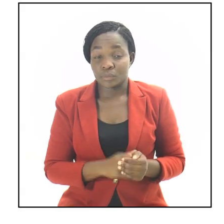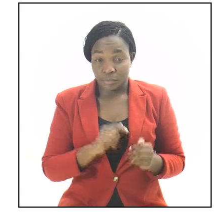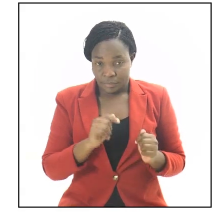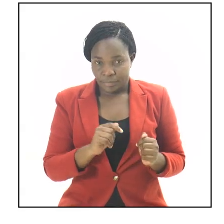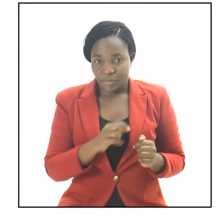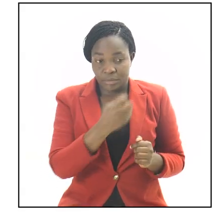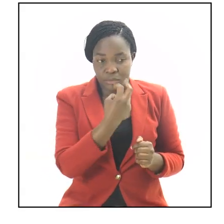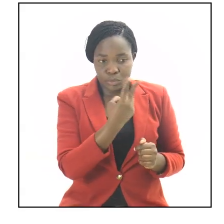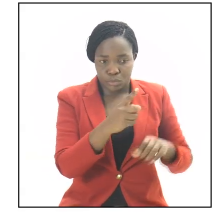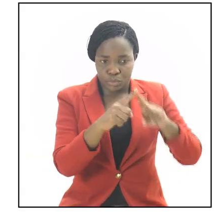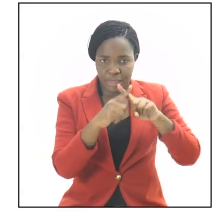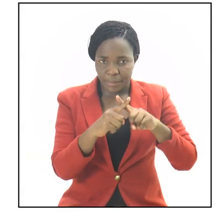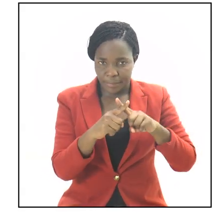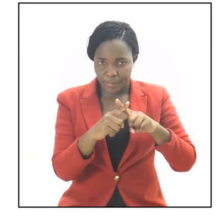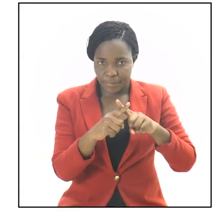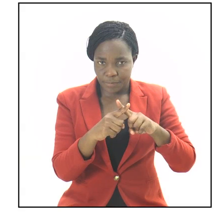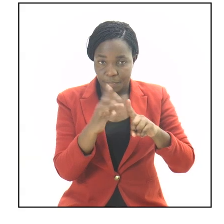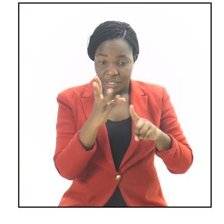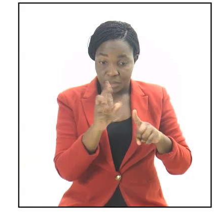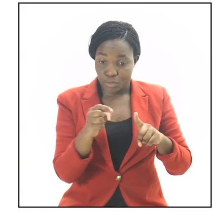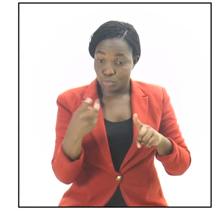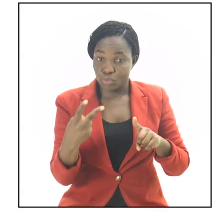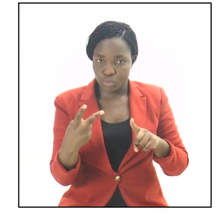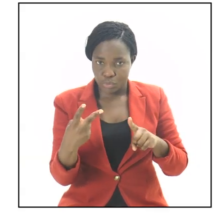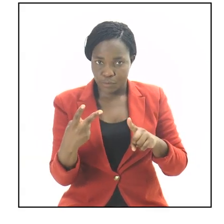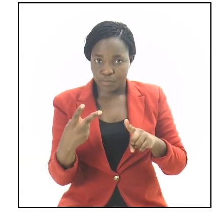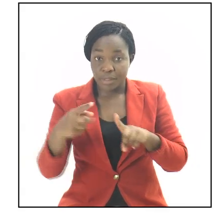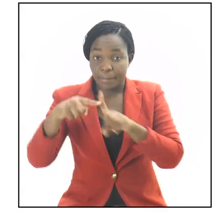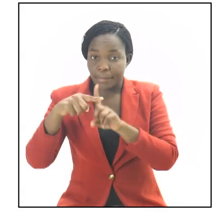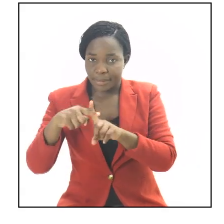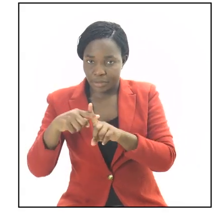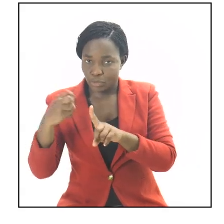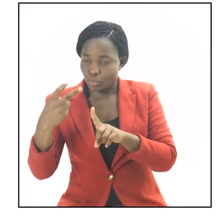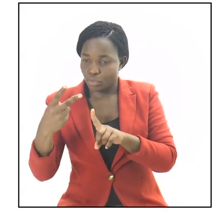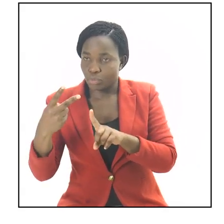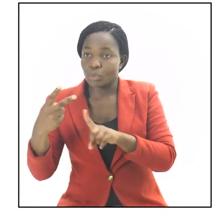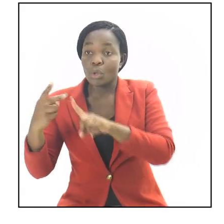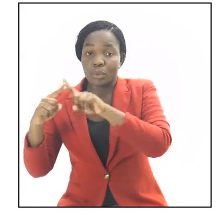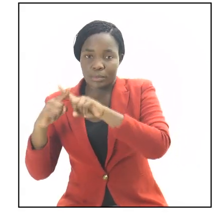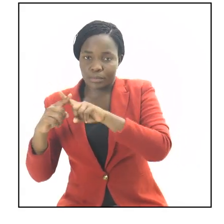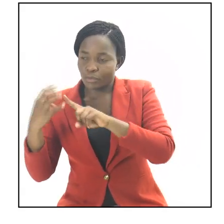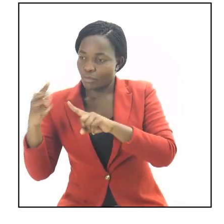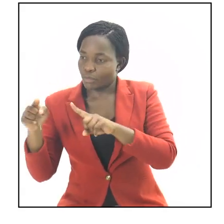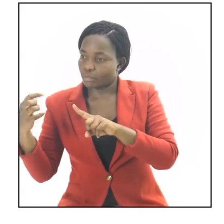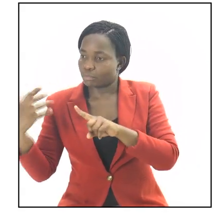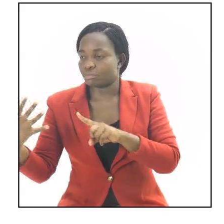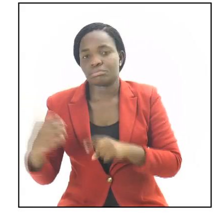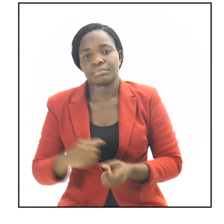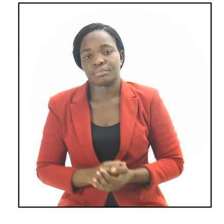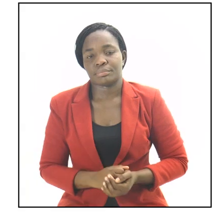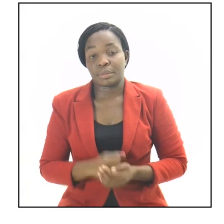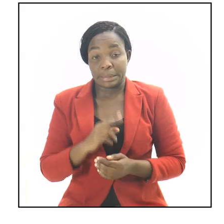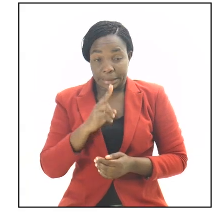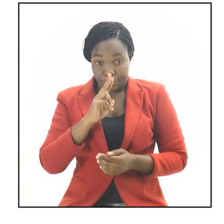be 2 times 6.2 plus 2 times 4.5 and